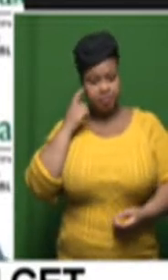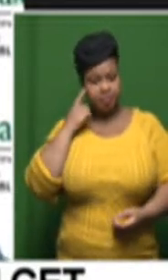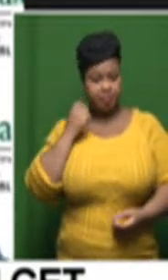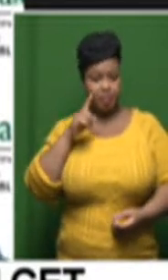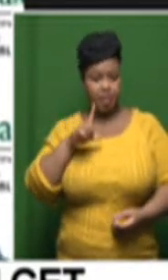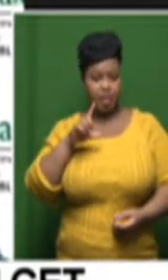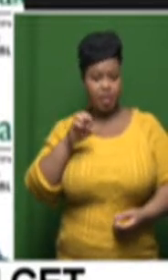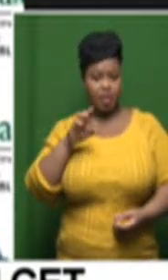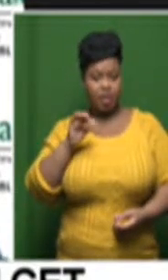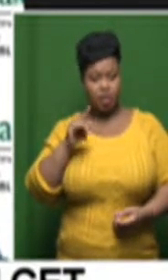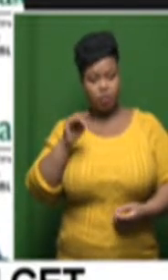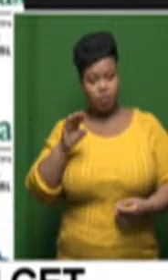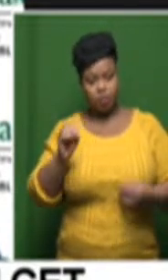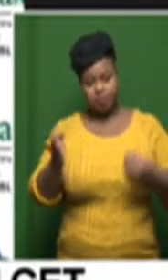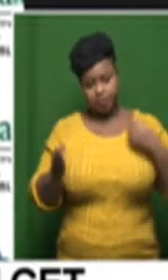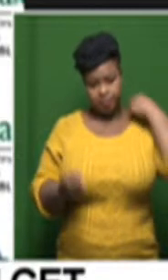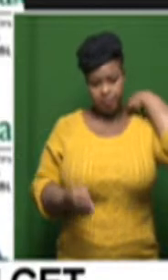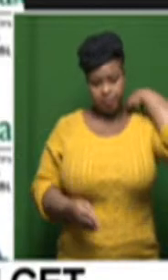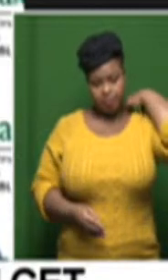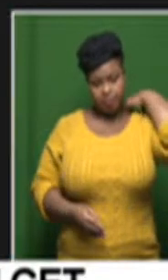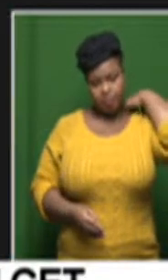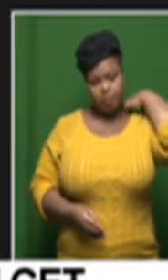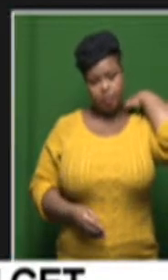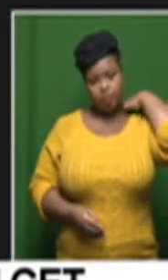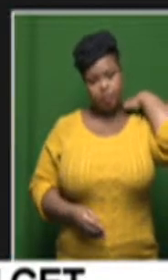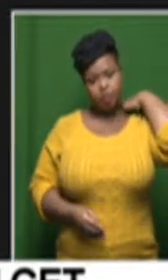Lerato Moletsane, over to you.